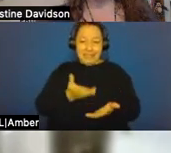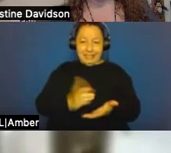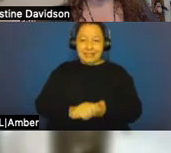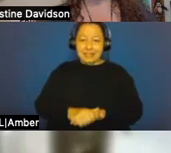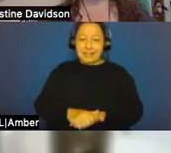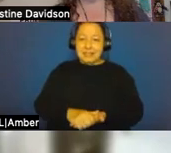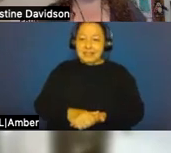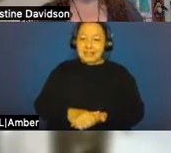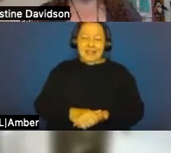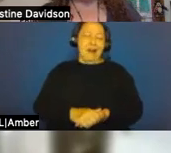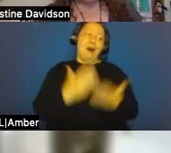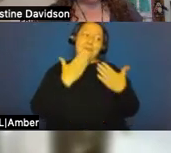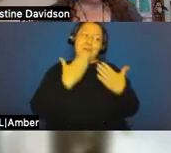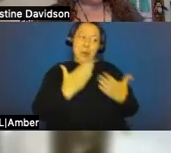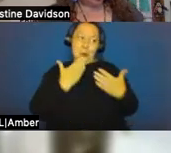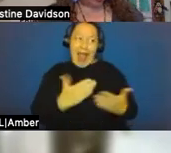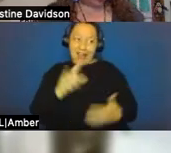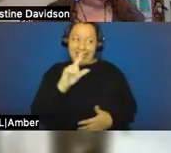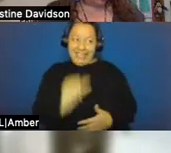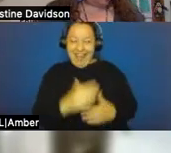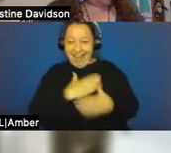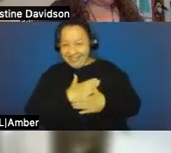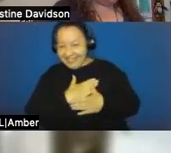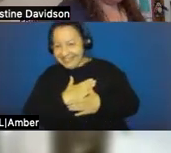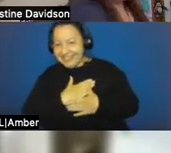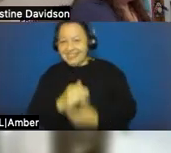Be quiet, Linda.